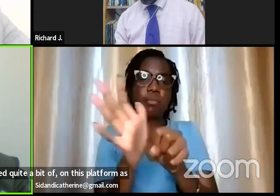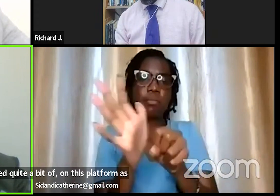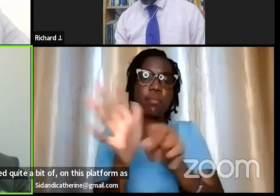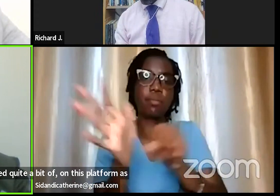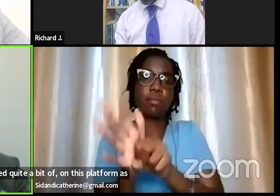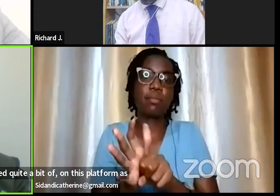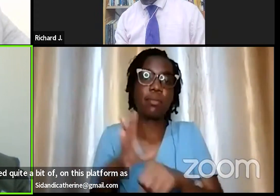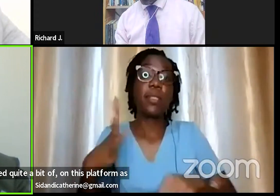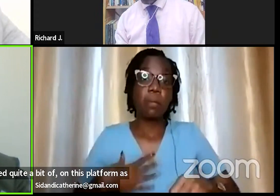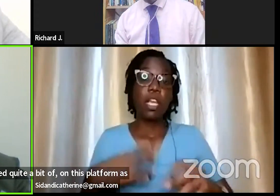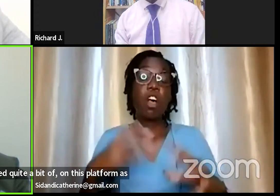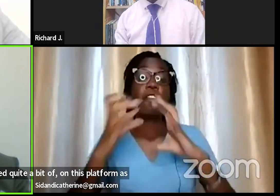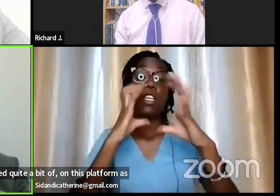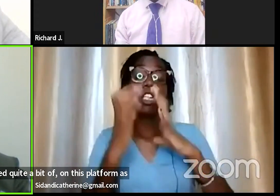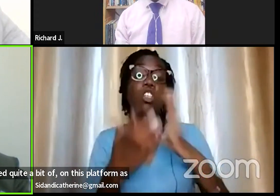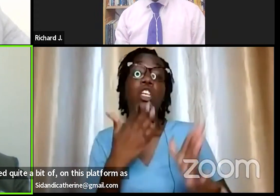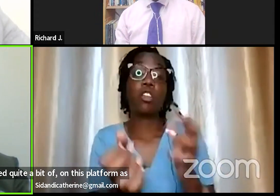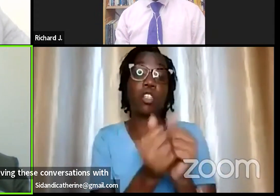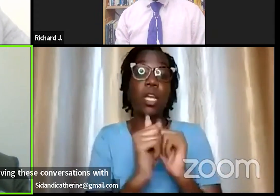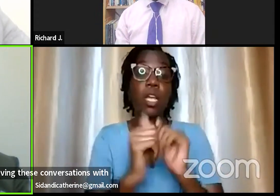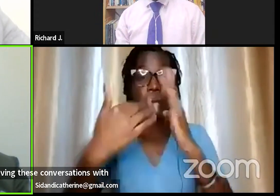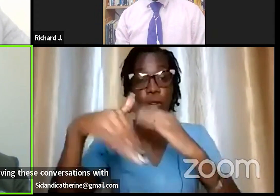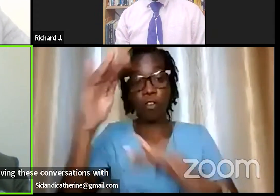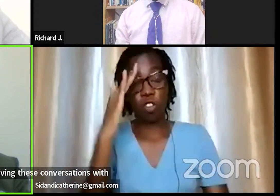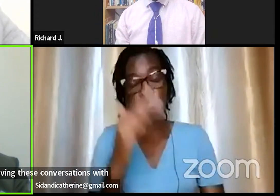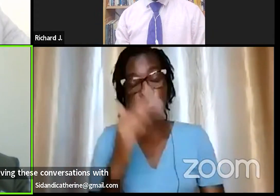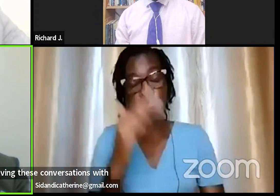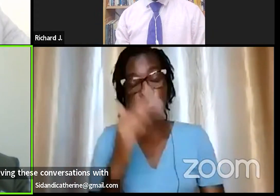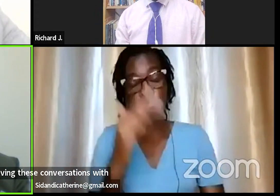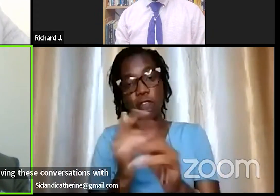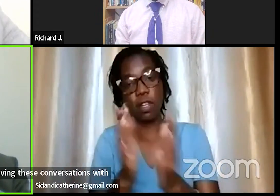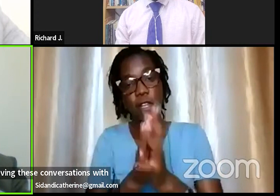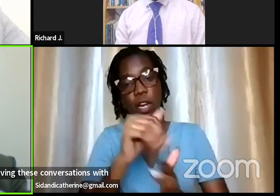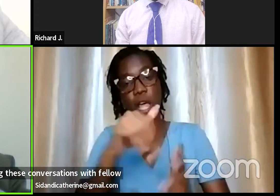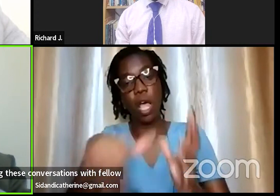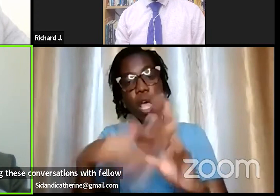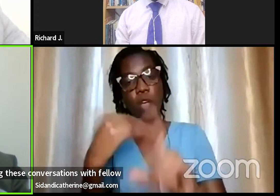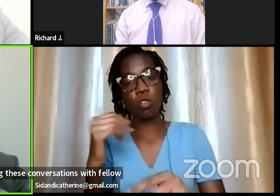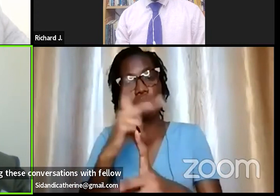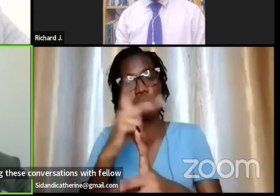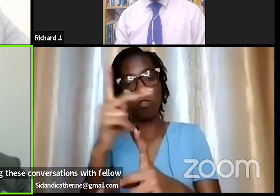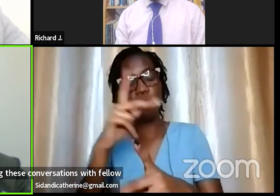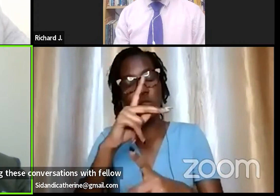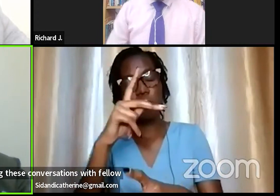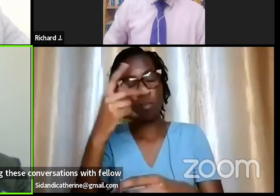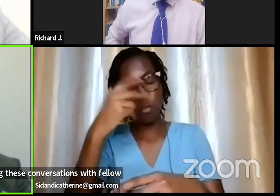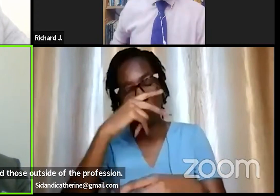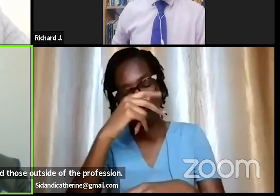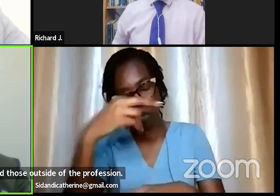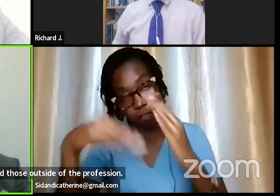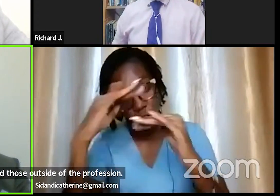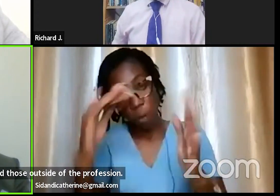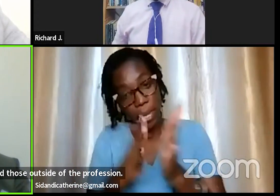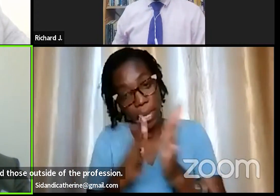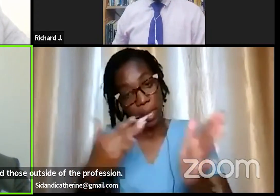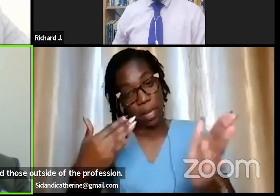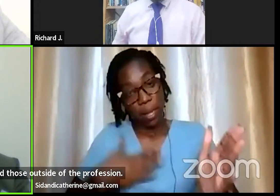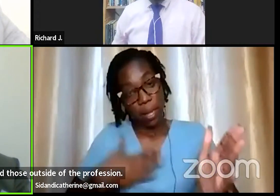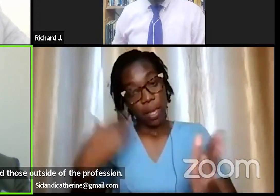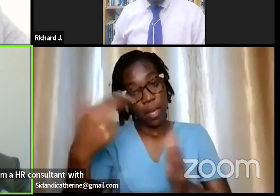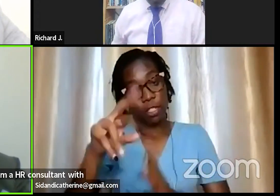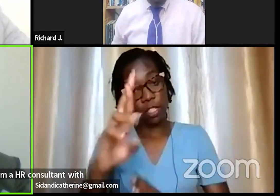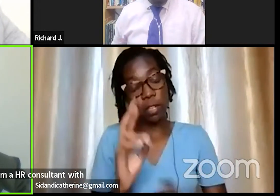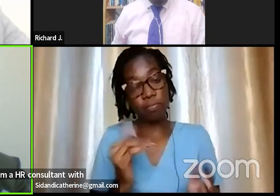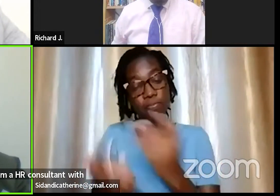having these conversations with fellow professionals and those outside of the profession. So I am a HR consultant with Atara